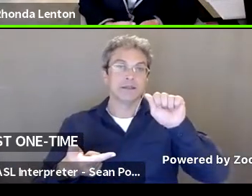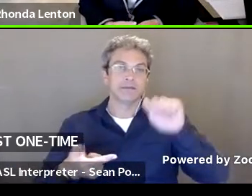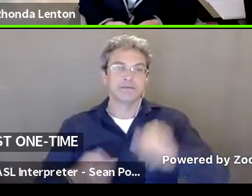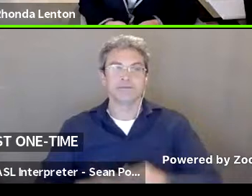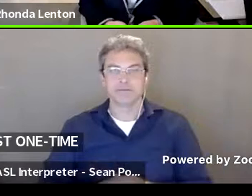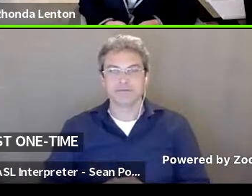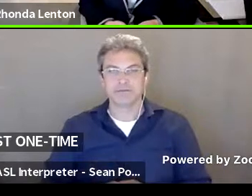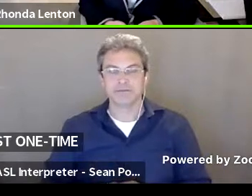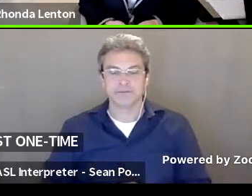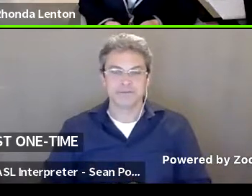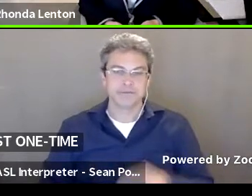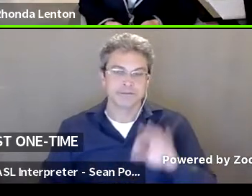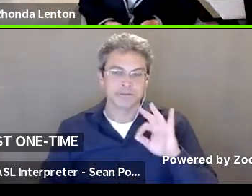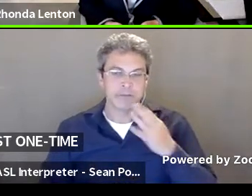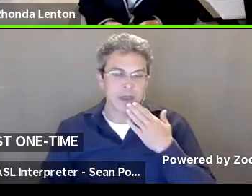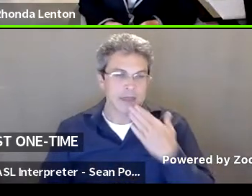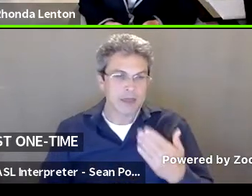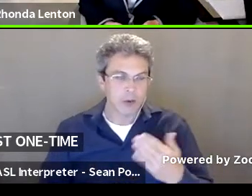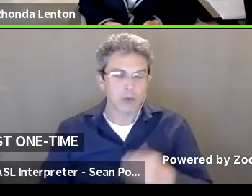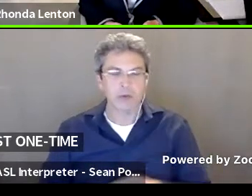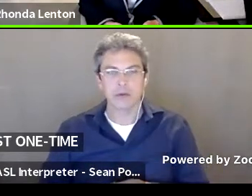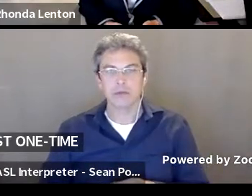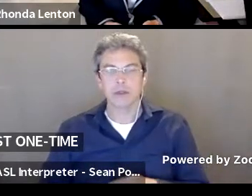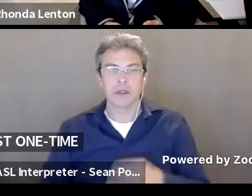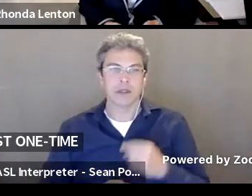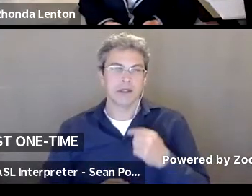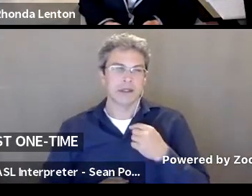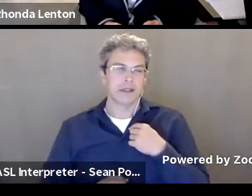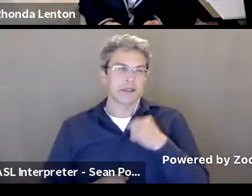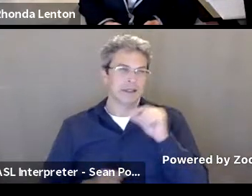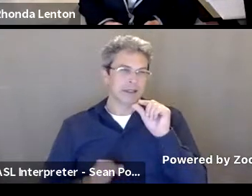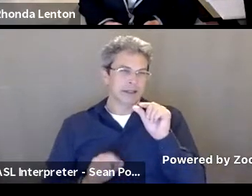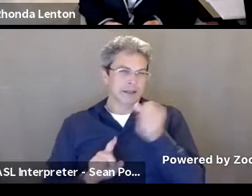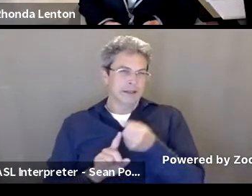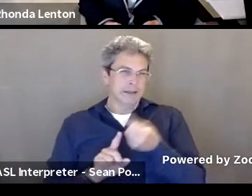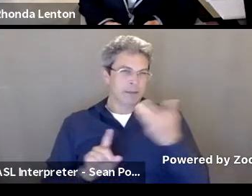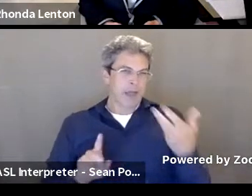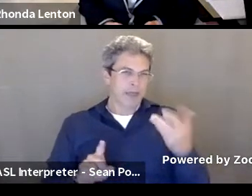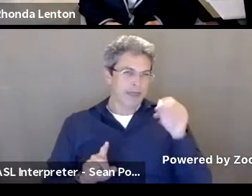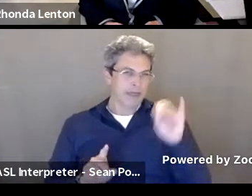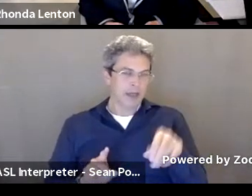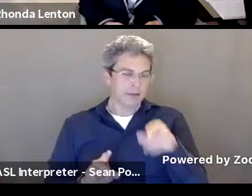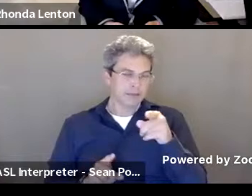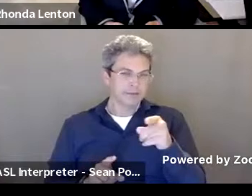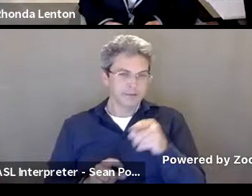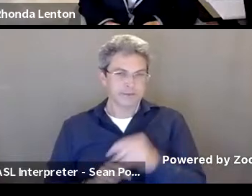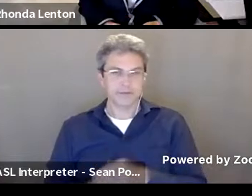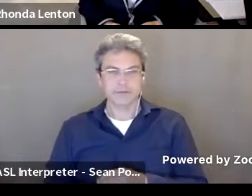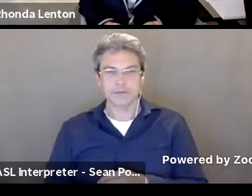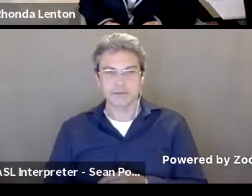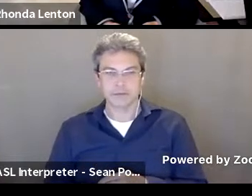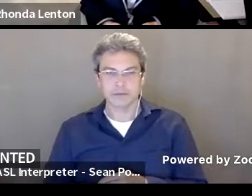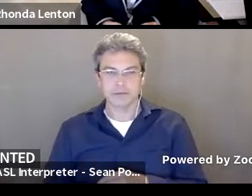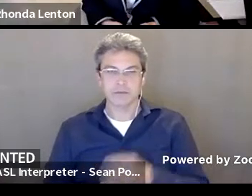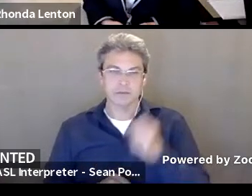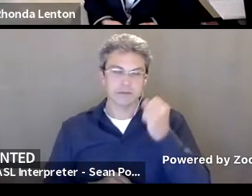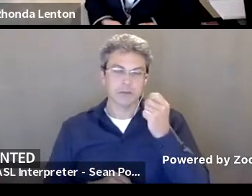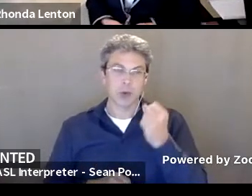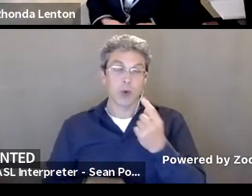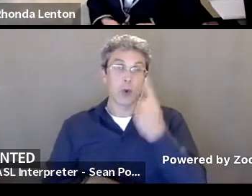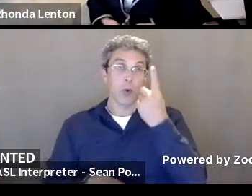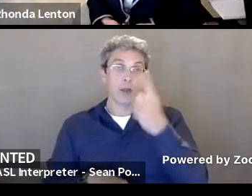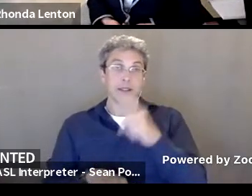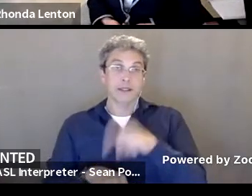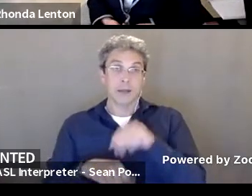Yes, thank you very much, Amir. I wanted to just expand a little bit on that to say that in addition to one-time access, we